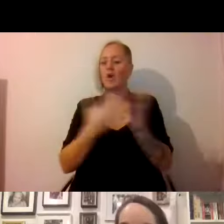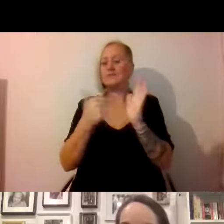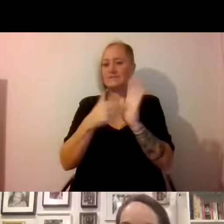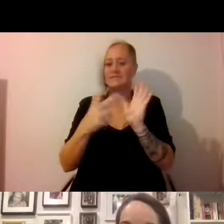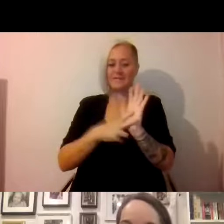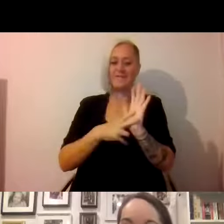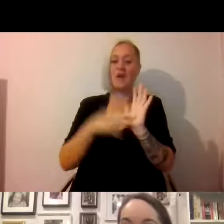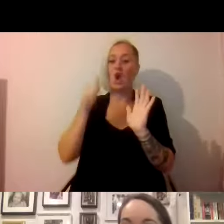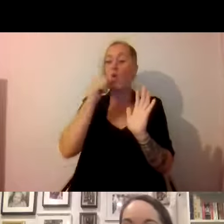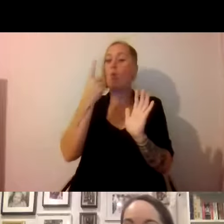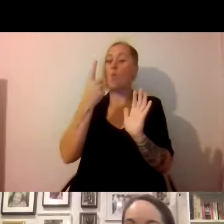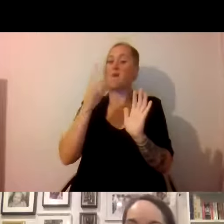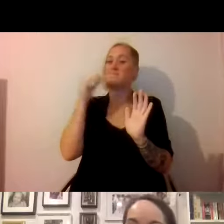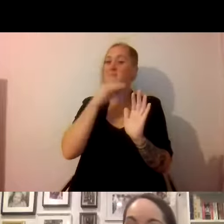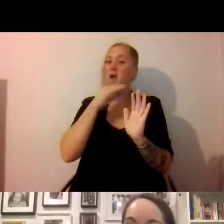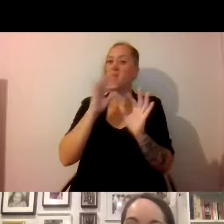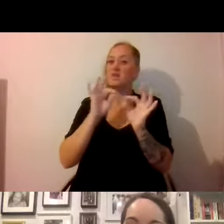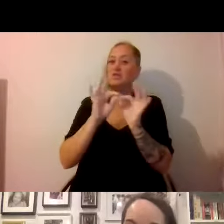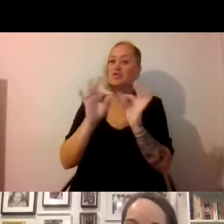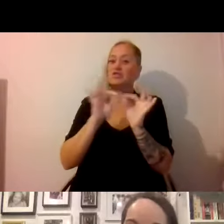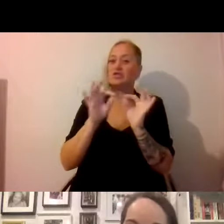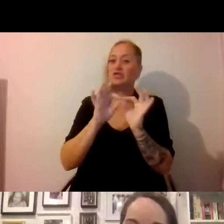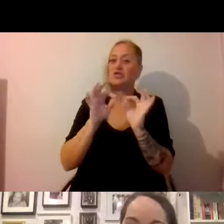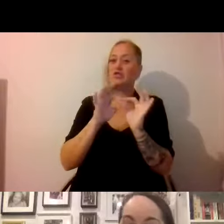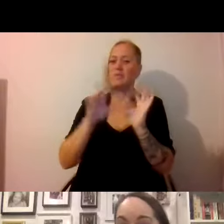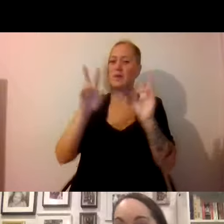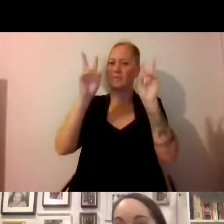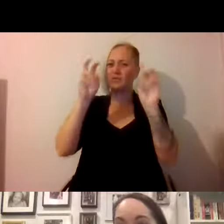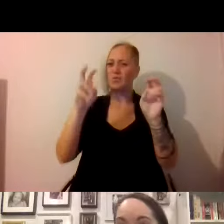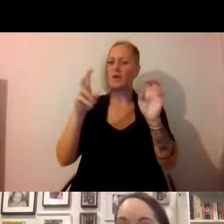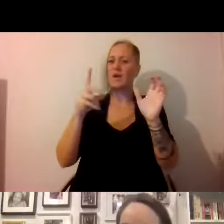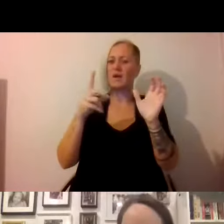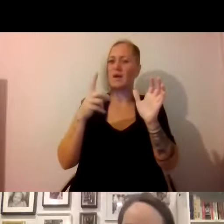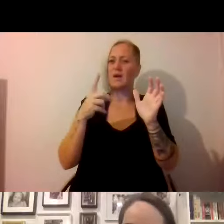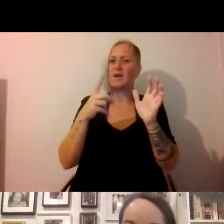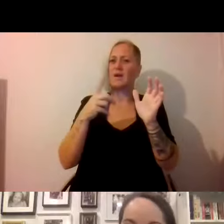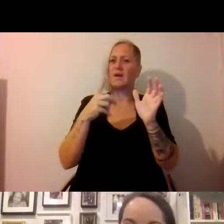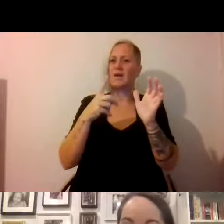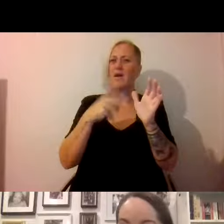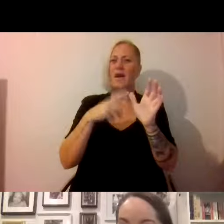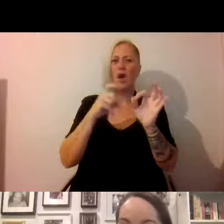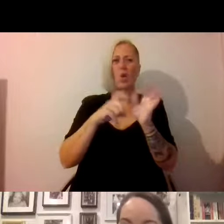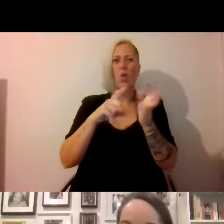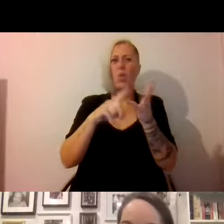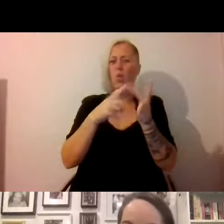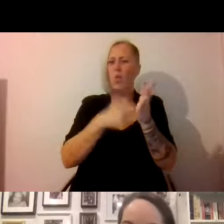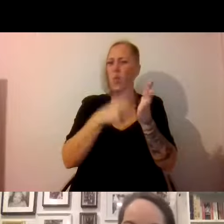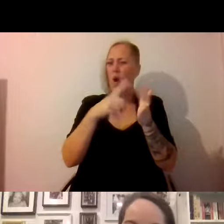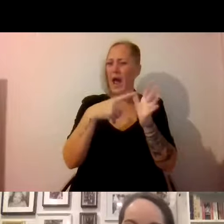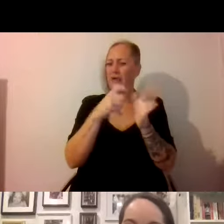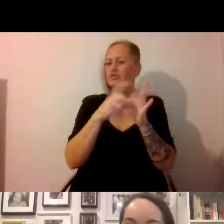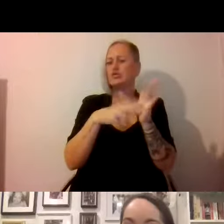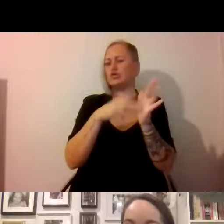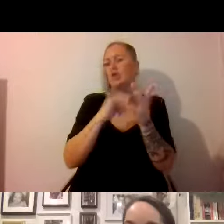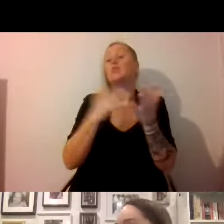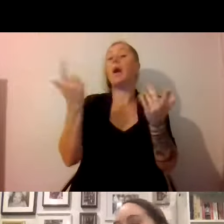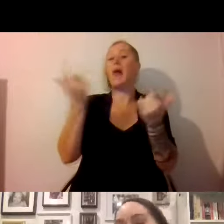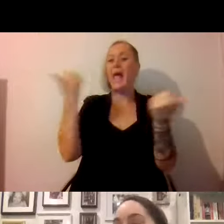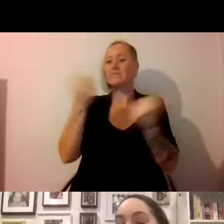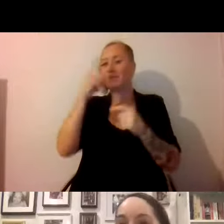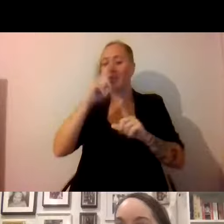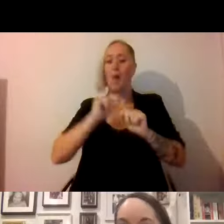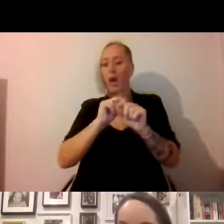Melbourne interpreter was recently dubbed a quiet Adonis after he attracted the admiration of admirers online. But yeah,